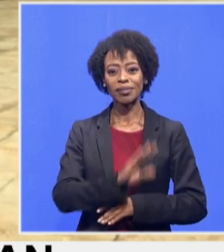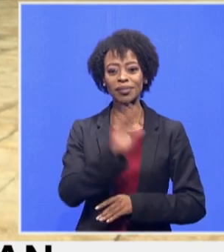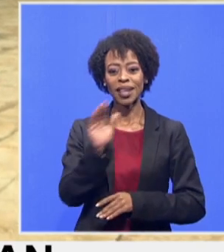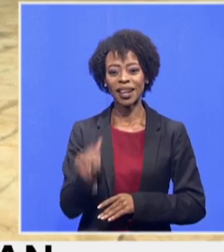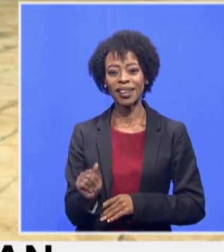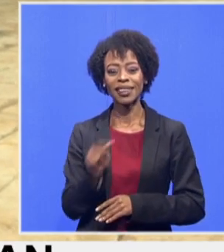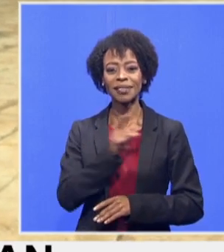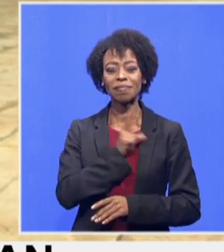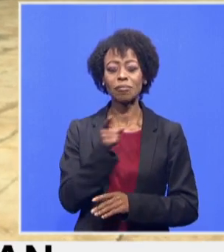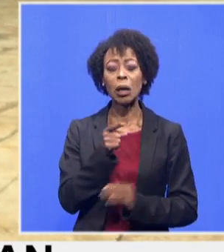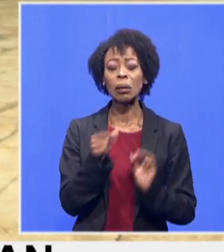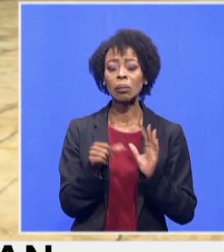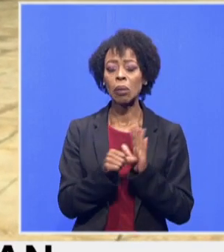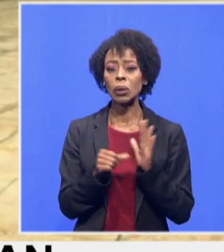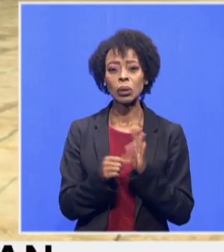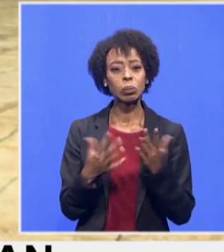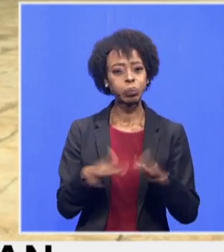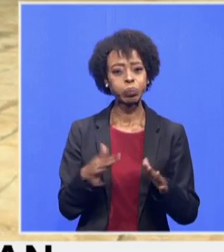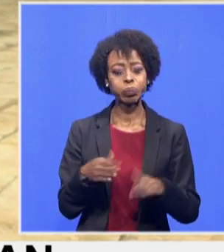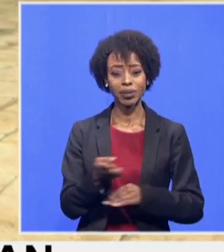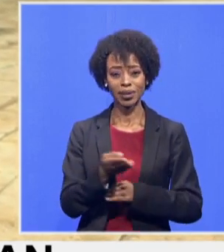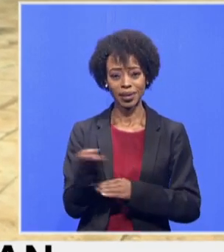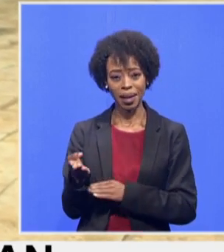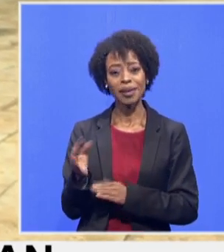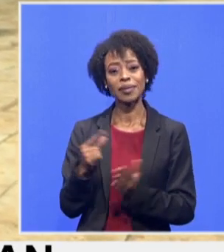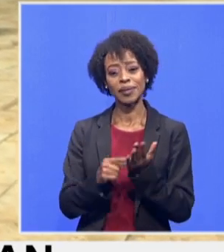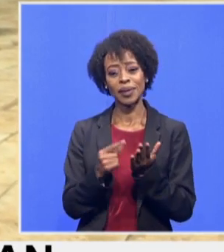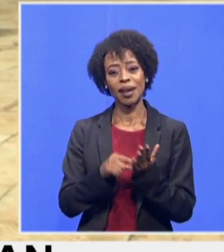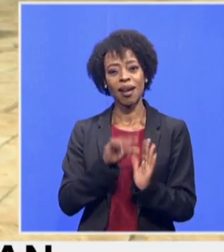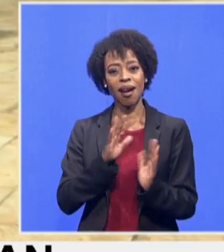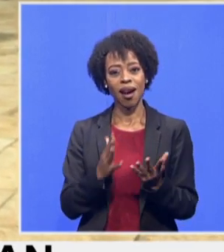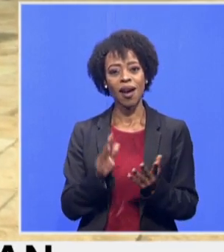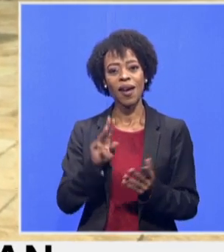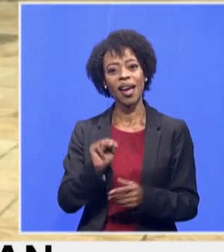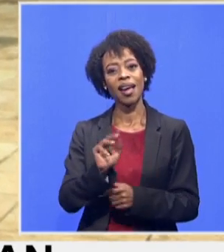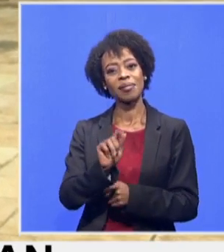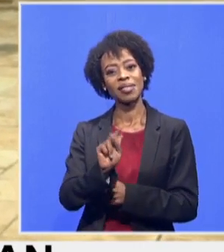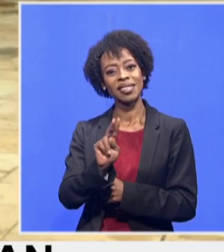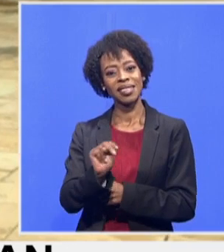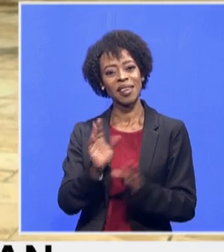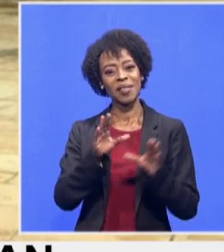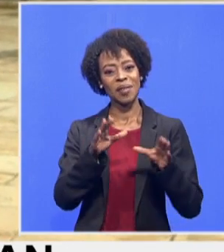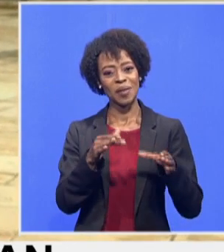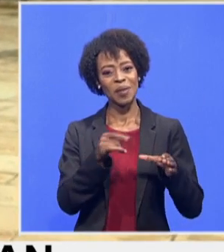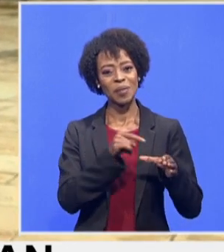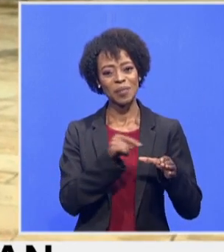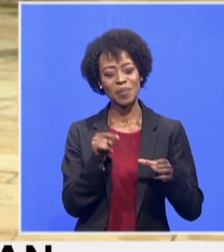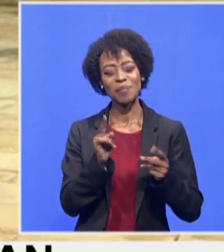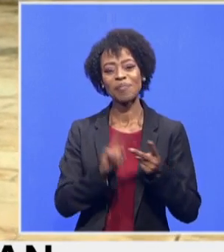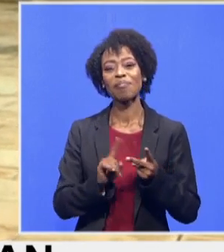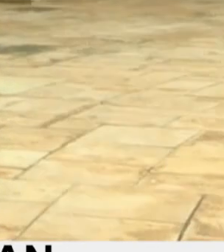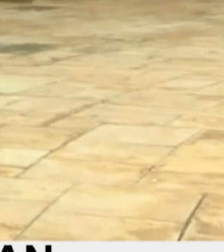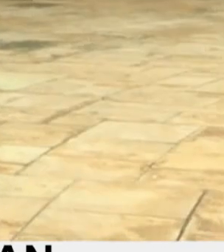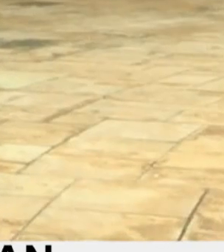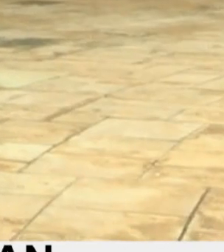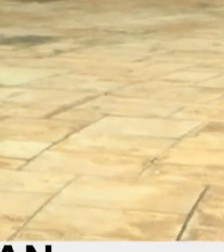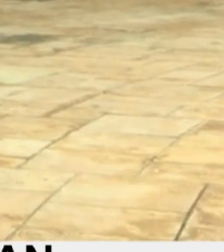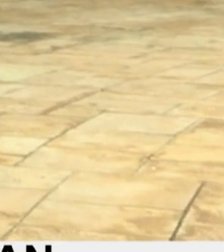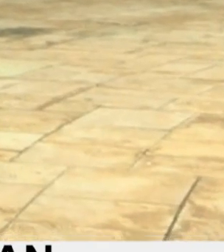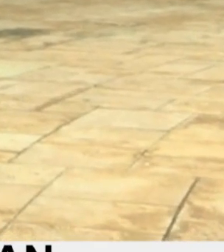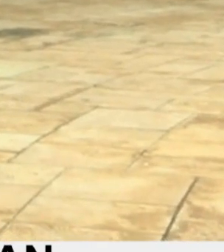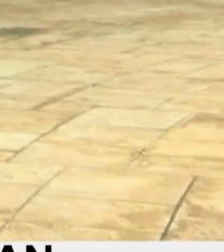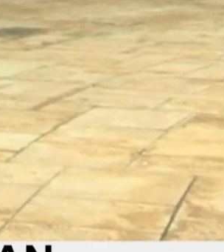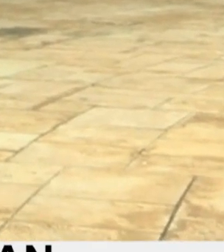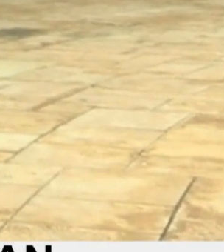major player within that space in Uganda through the MTN group. They also have our struggling power